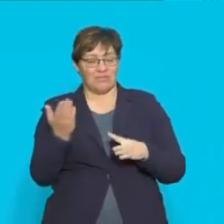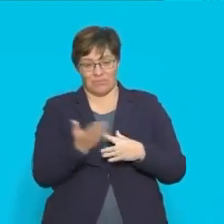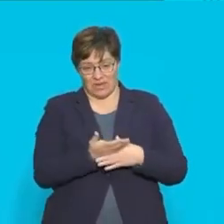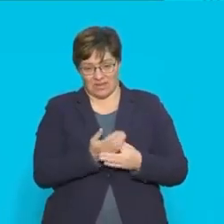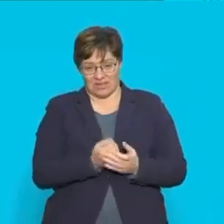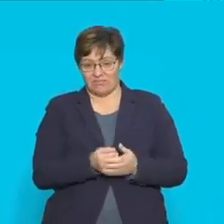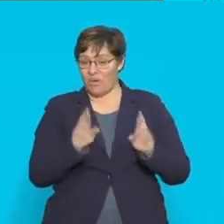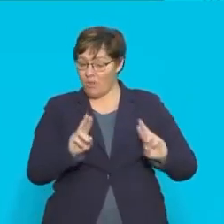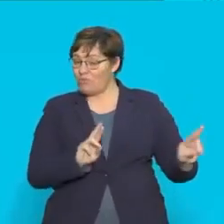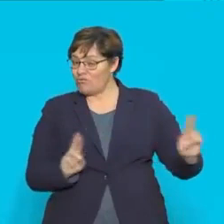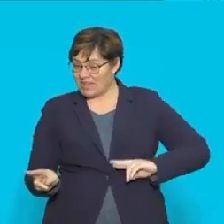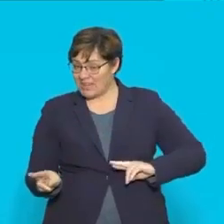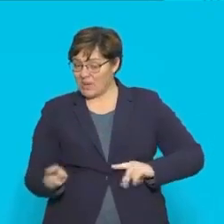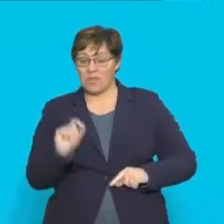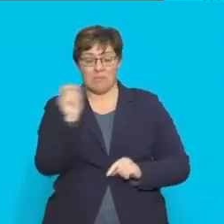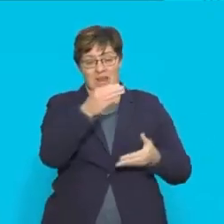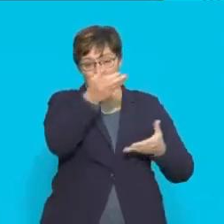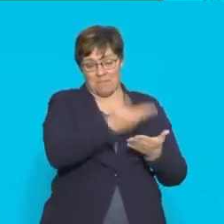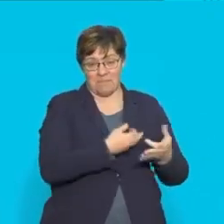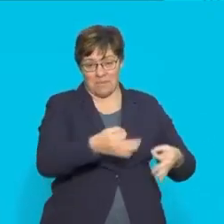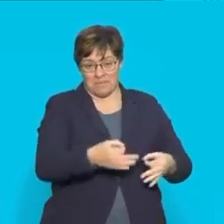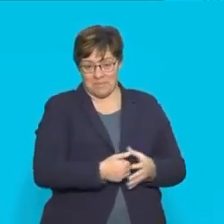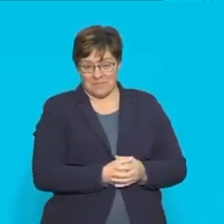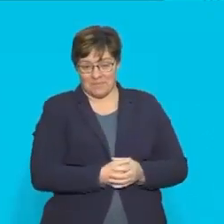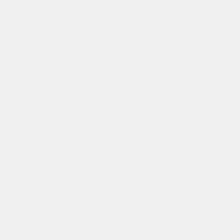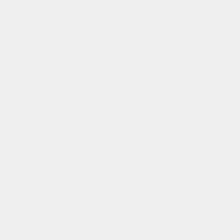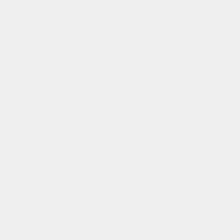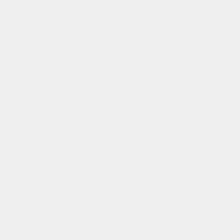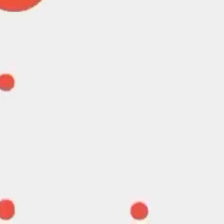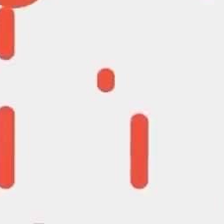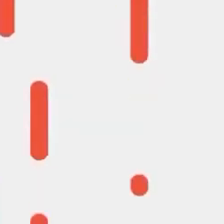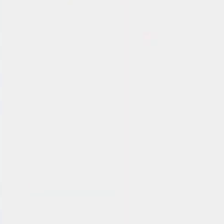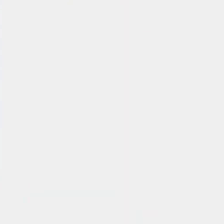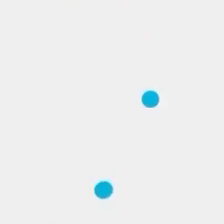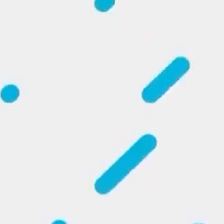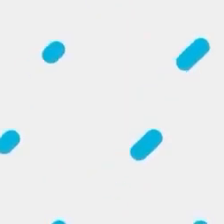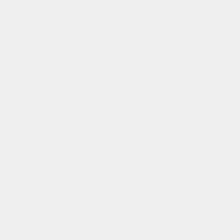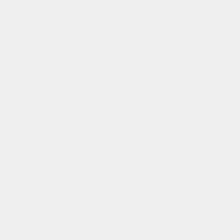the break, and hope you're ready there with your pen and paper.